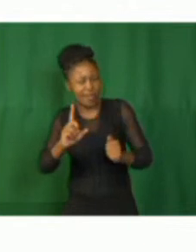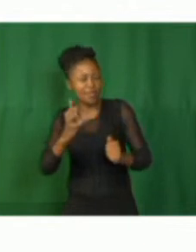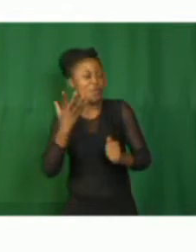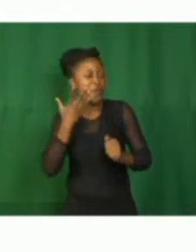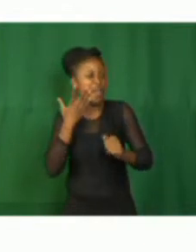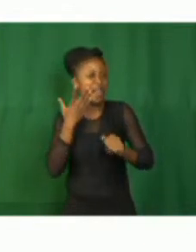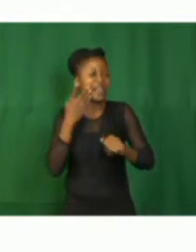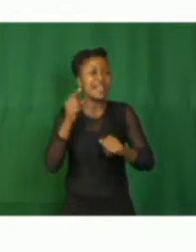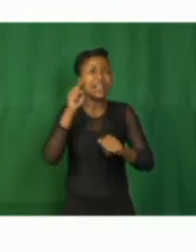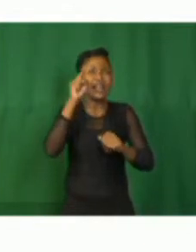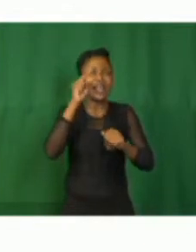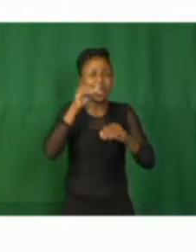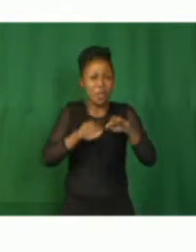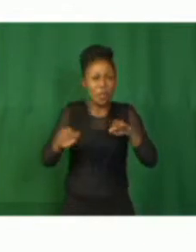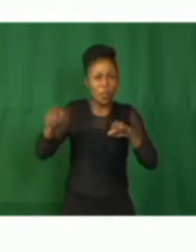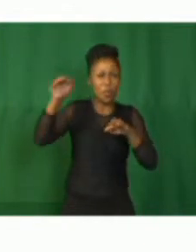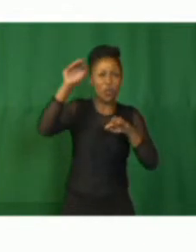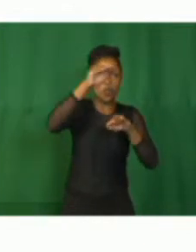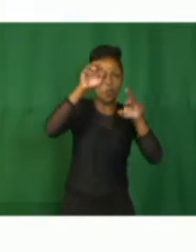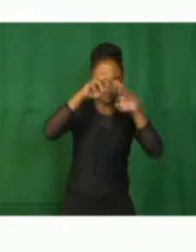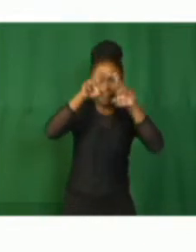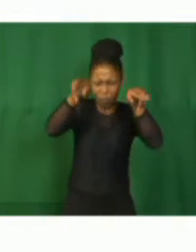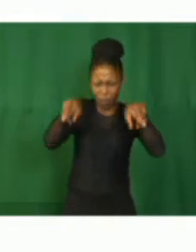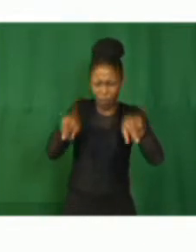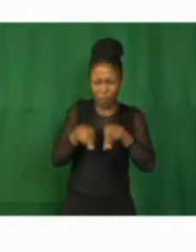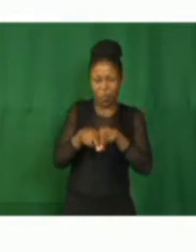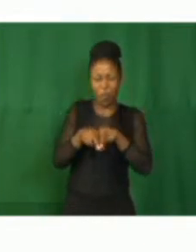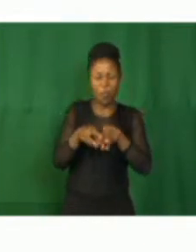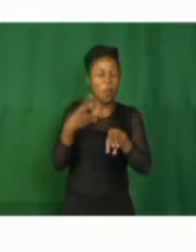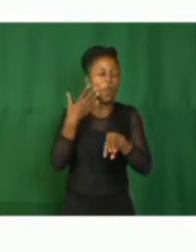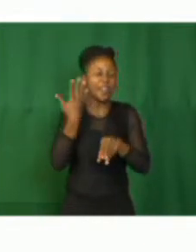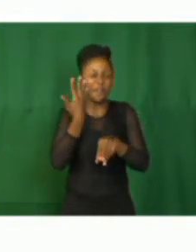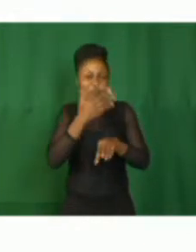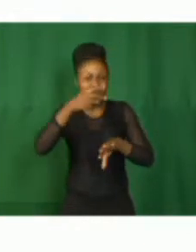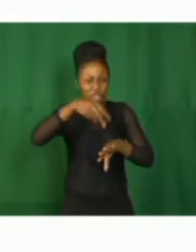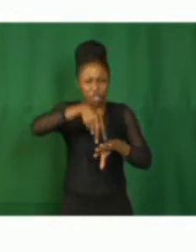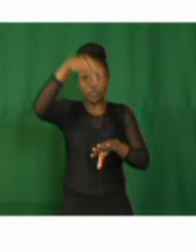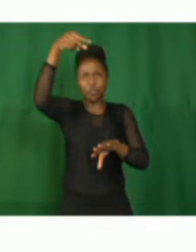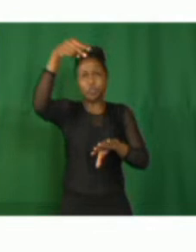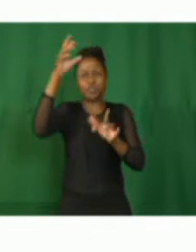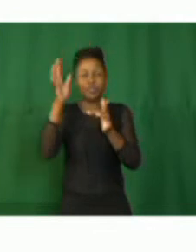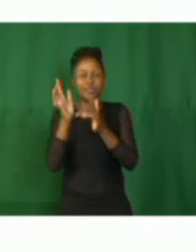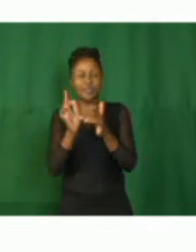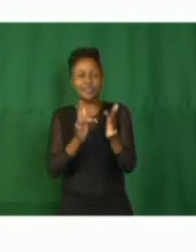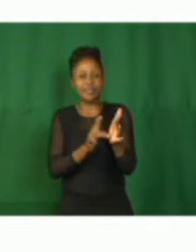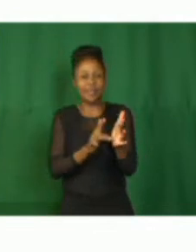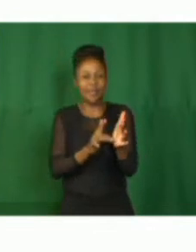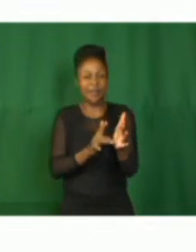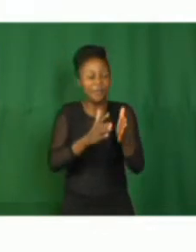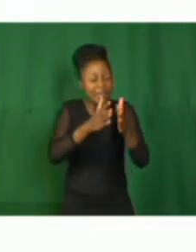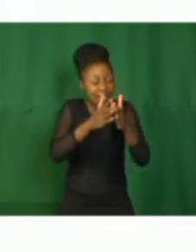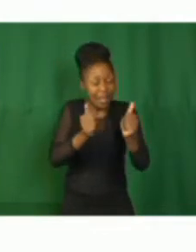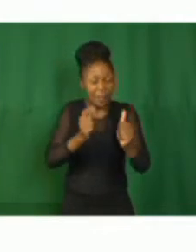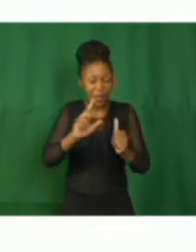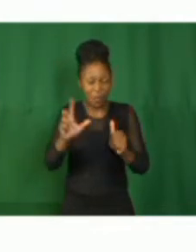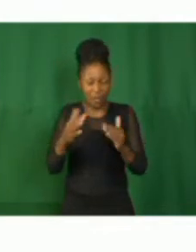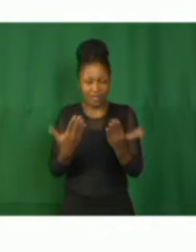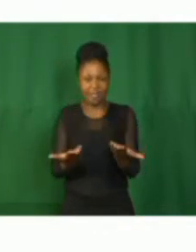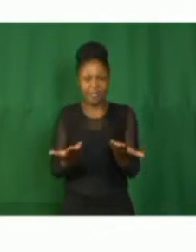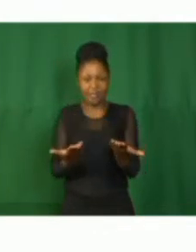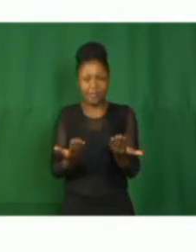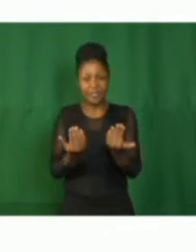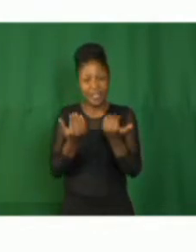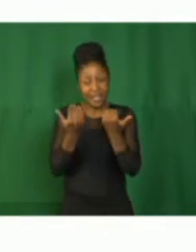were in the upper room after the ascension of Jesus? Now, there were 120